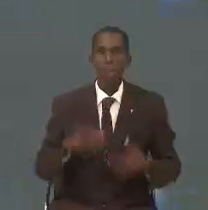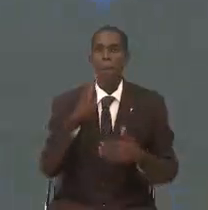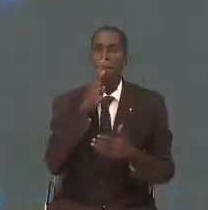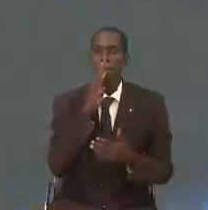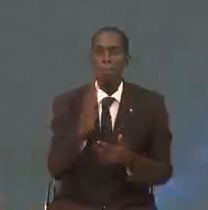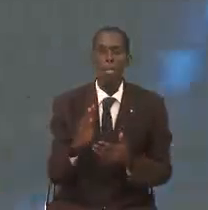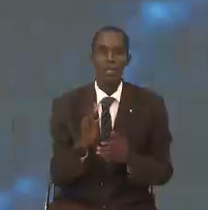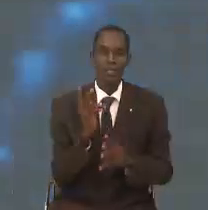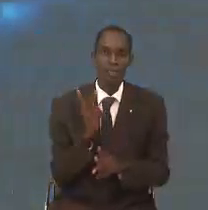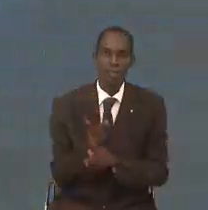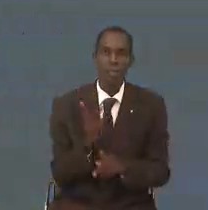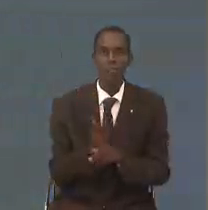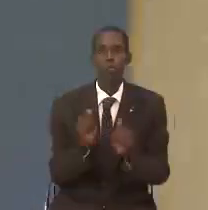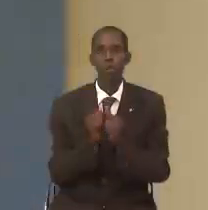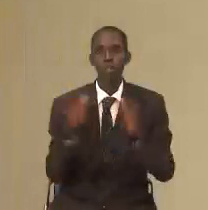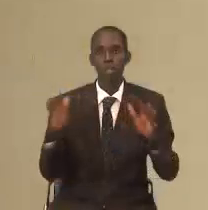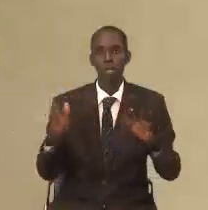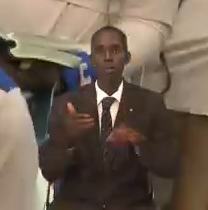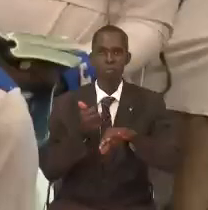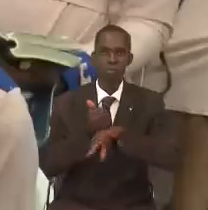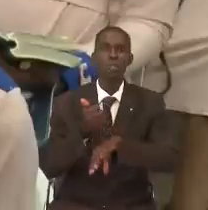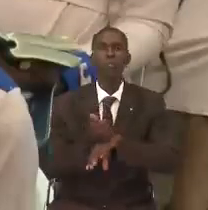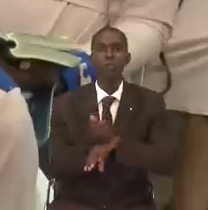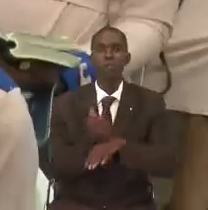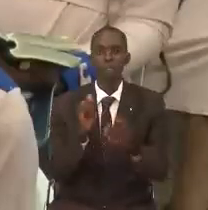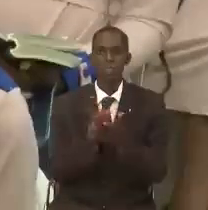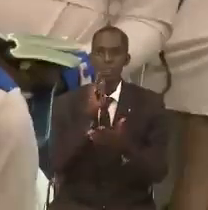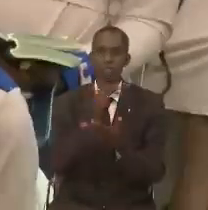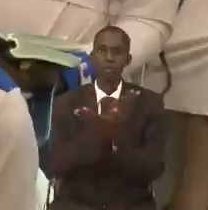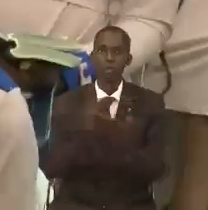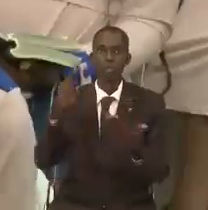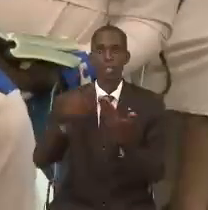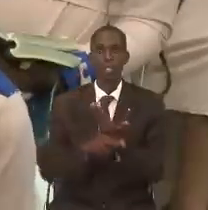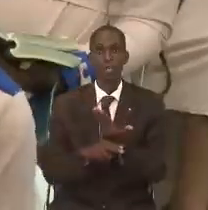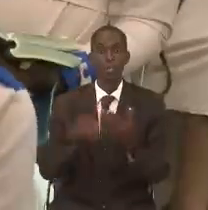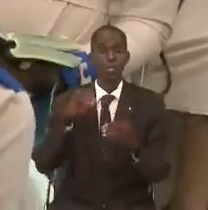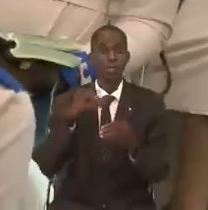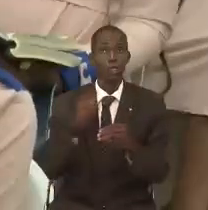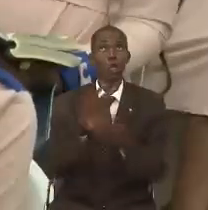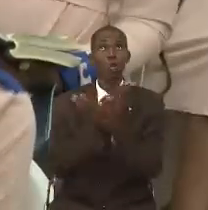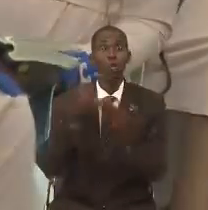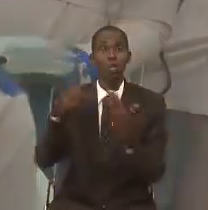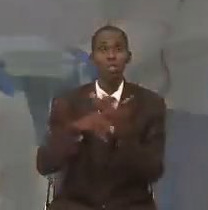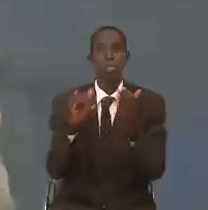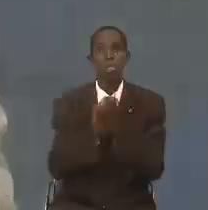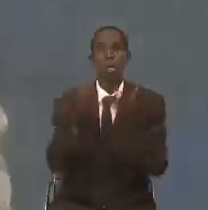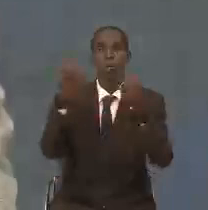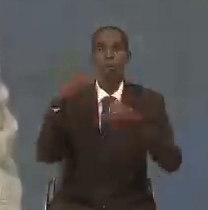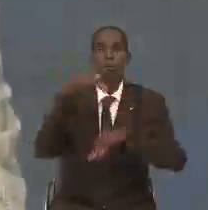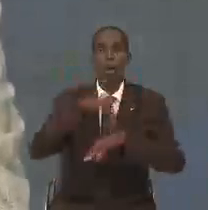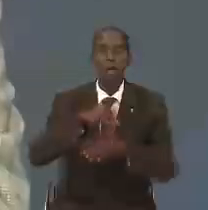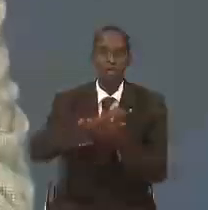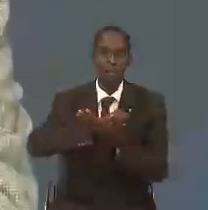preserved blameless. That's holiness. Holiness. The holiness that comes at sanctification.